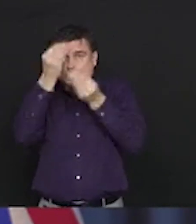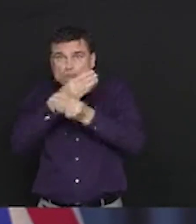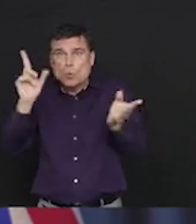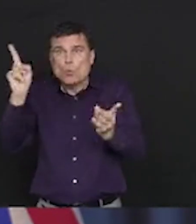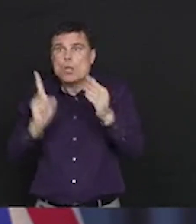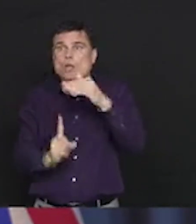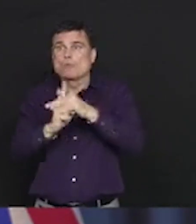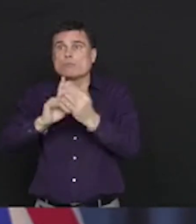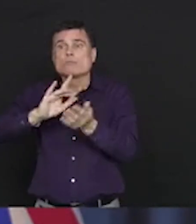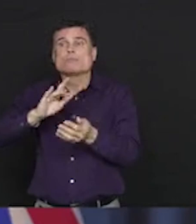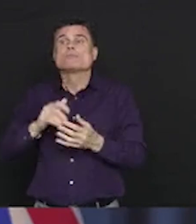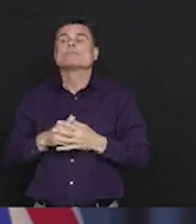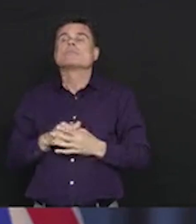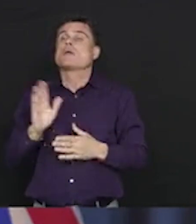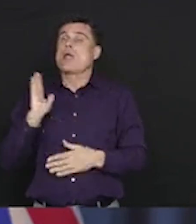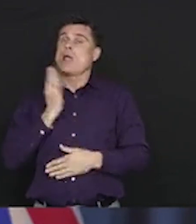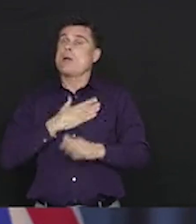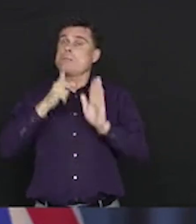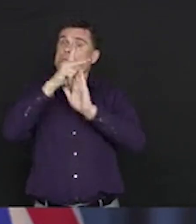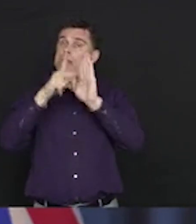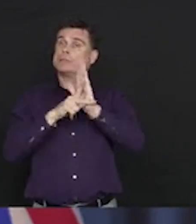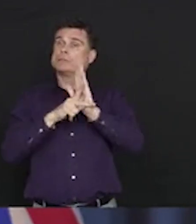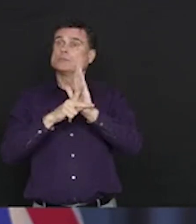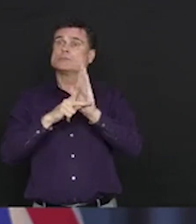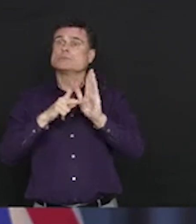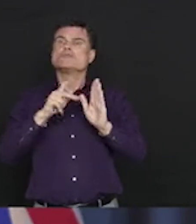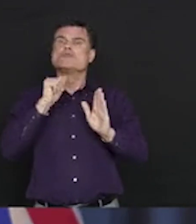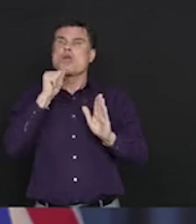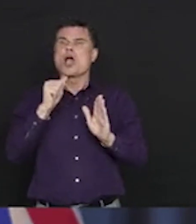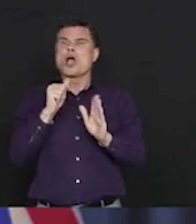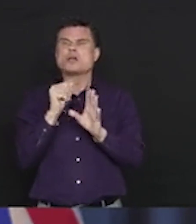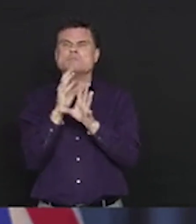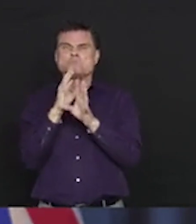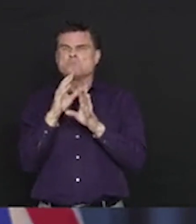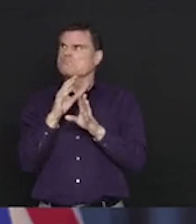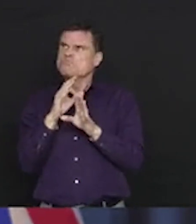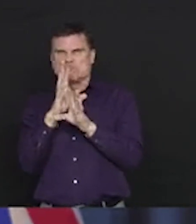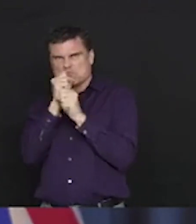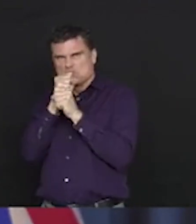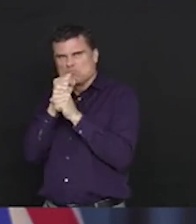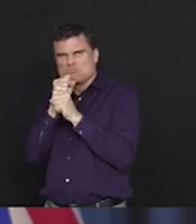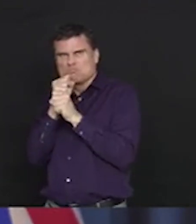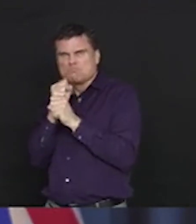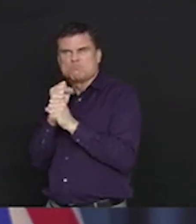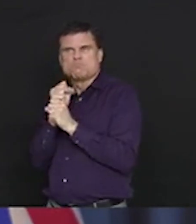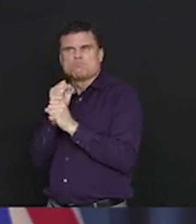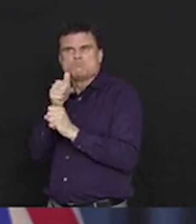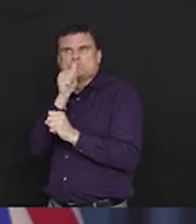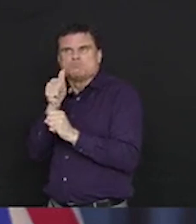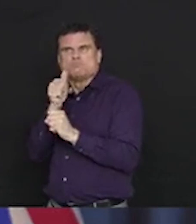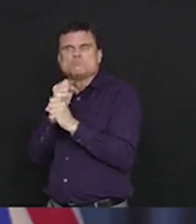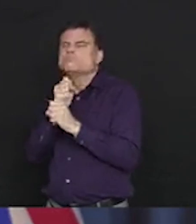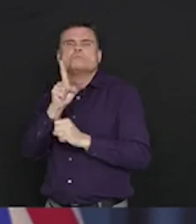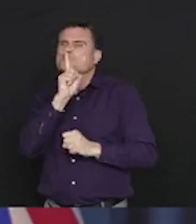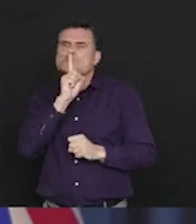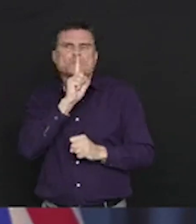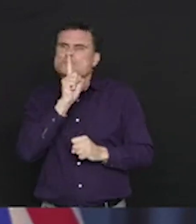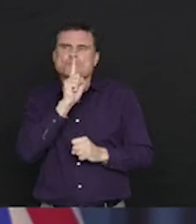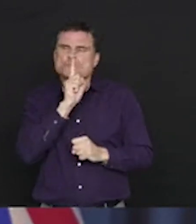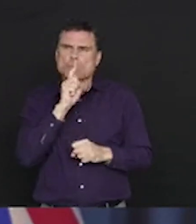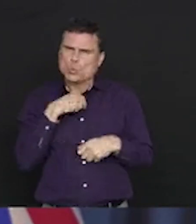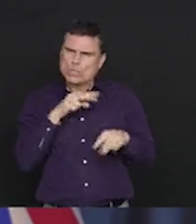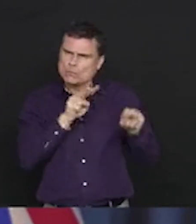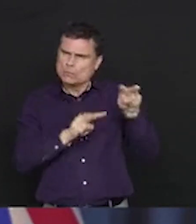that we cannot identify individuals who might be exposed to somebody with a disease, and in this